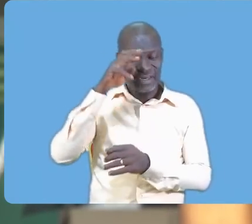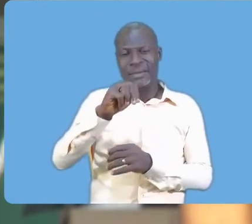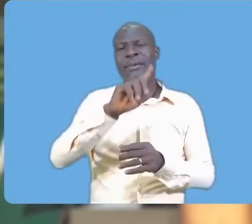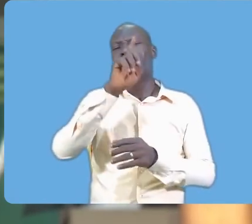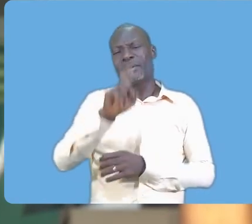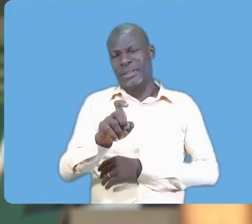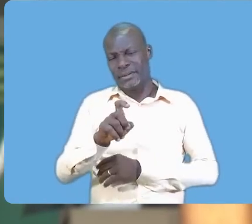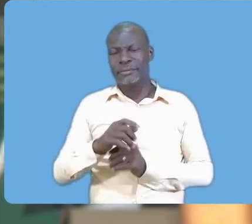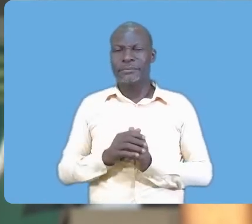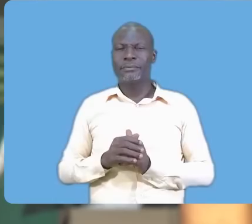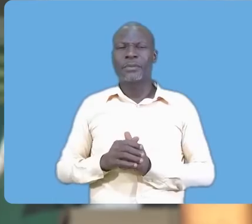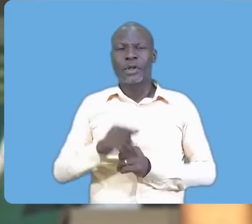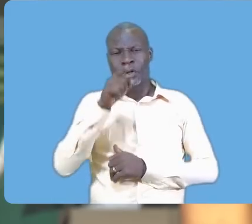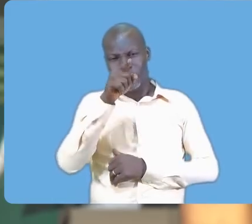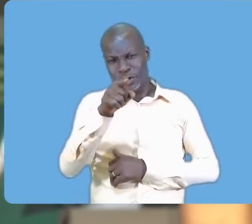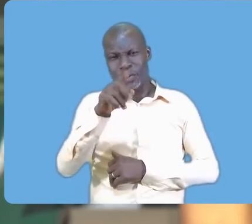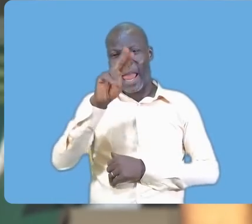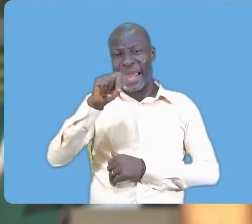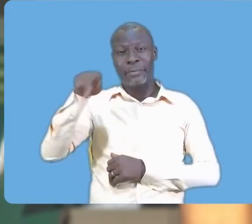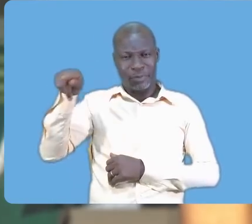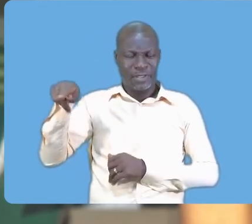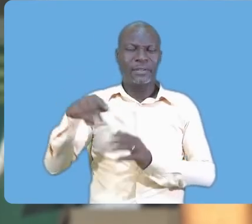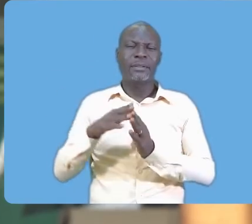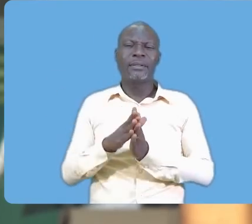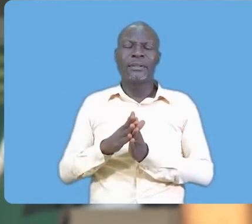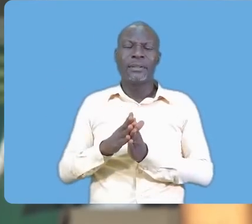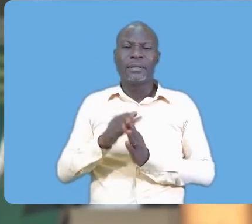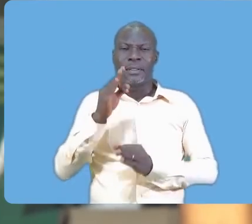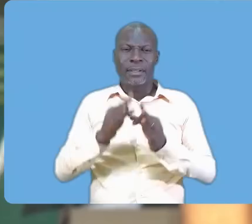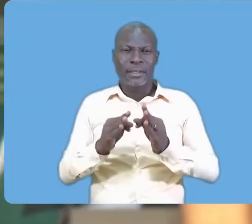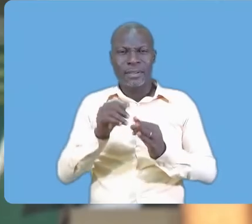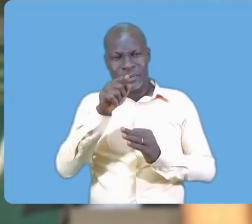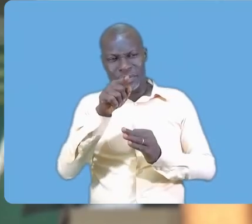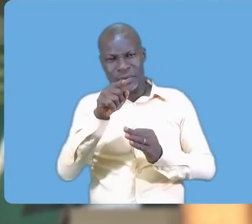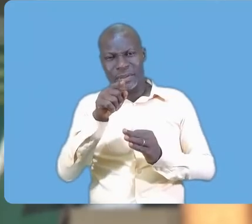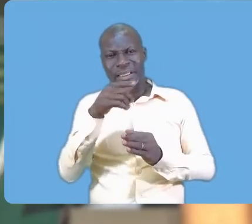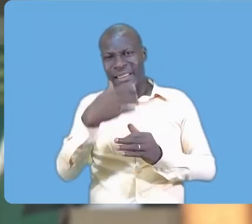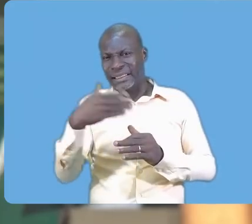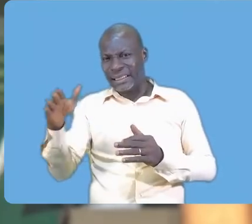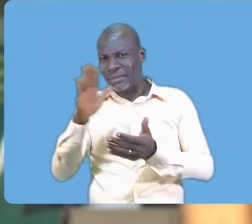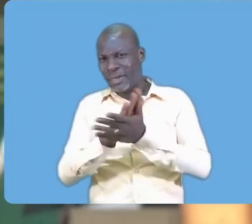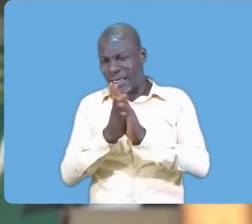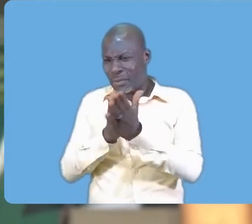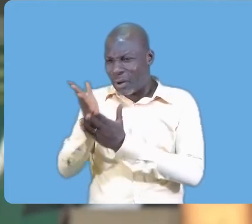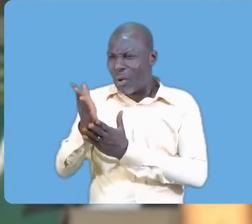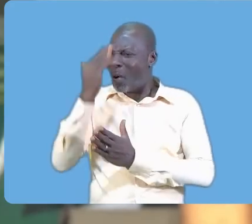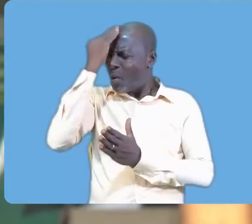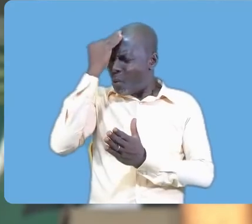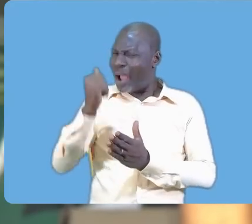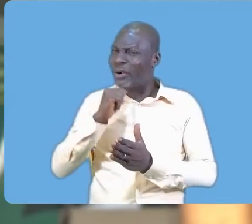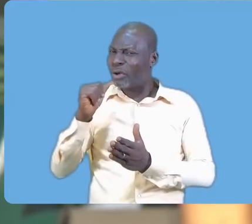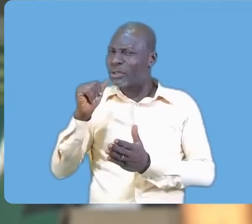mibi sana se, muwa MPP abani mu. Na sankani ya mabi nko ya, ade ana idea si ya mu wano, mu